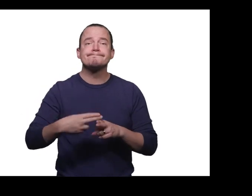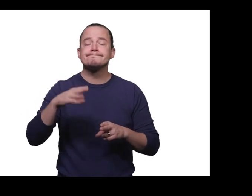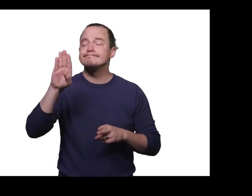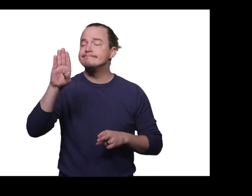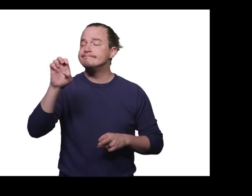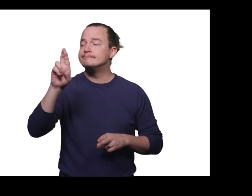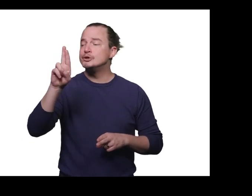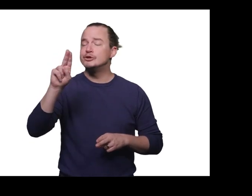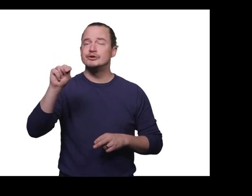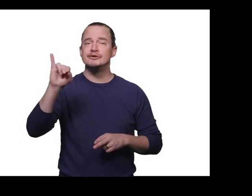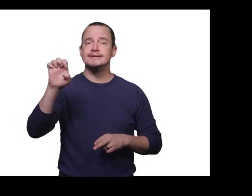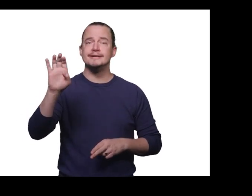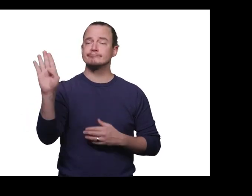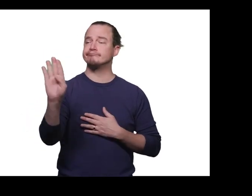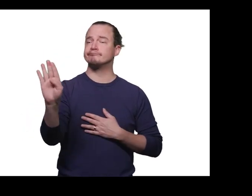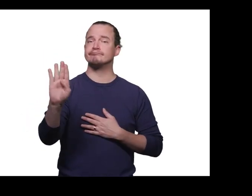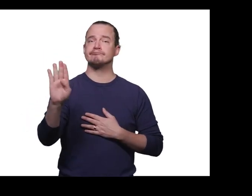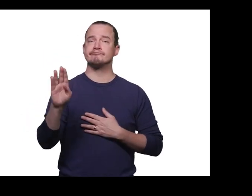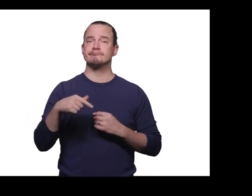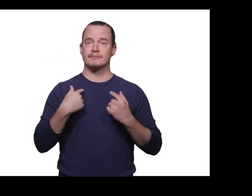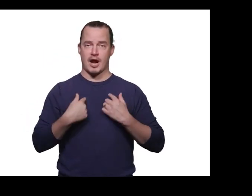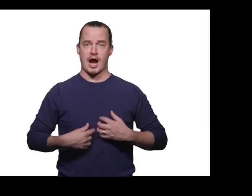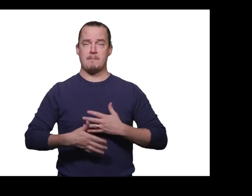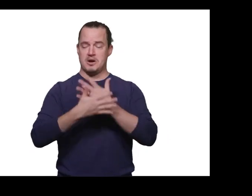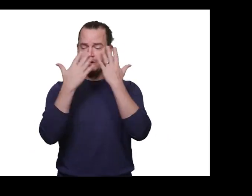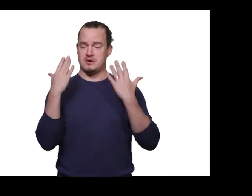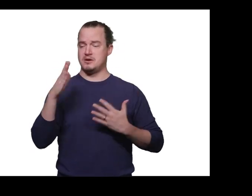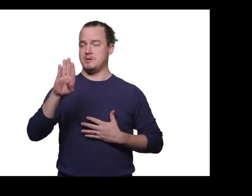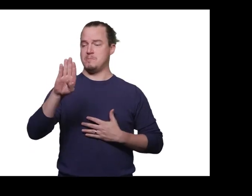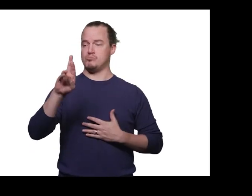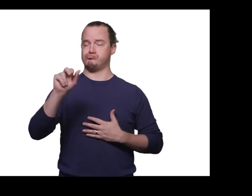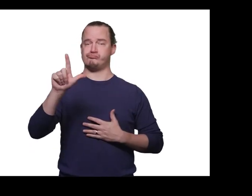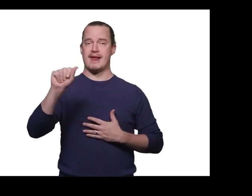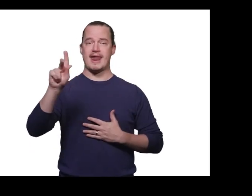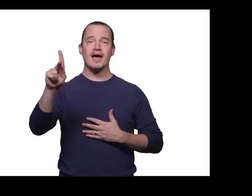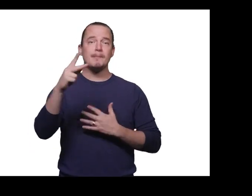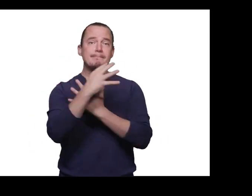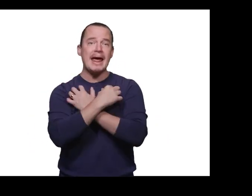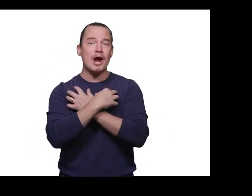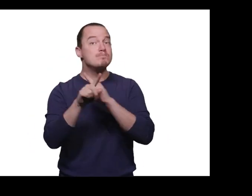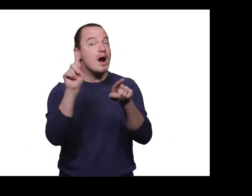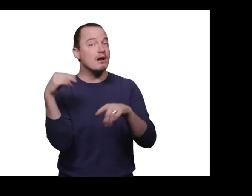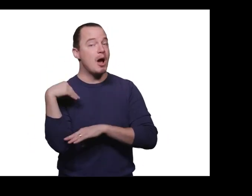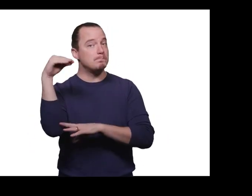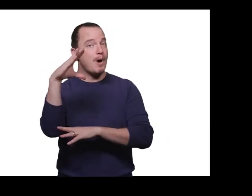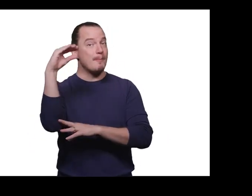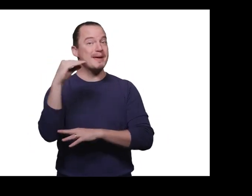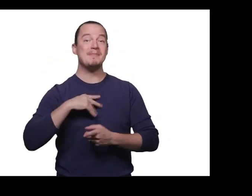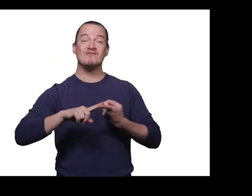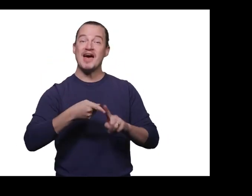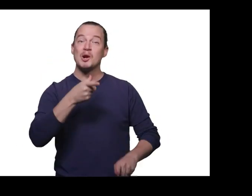Hello, I'm a black bear, and I am a puppet, and I am a friend